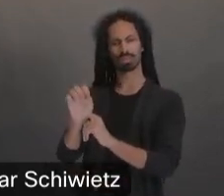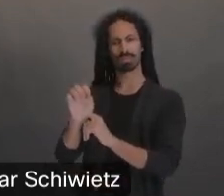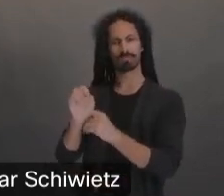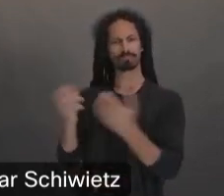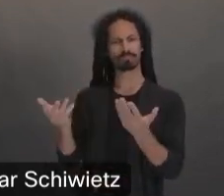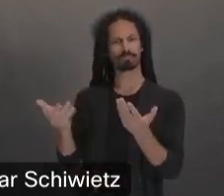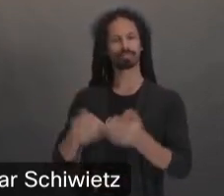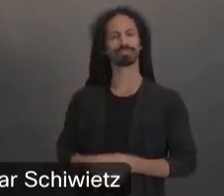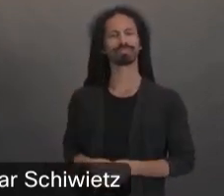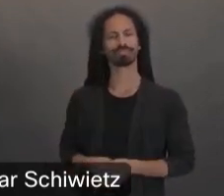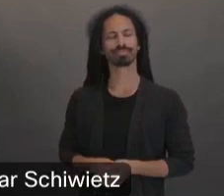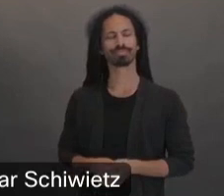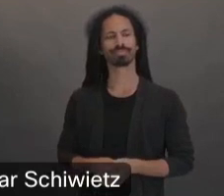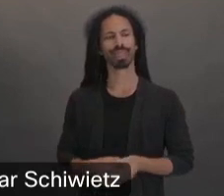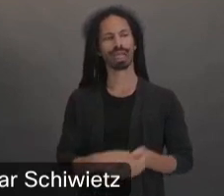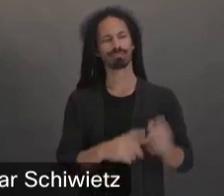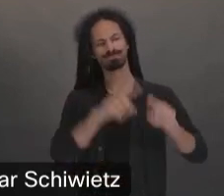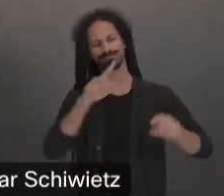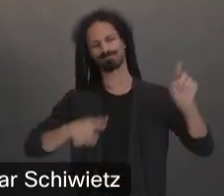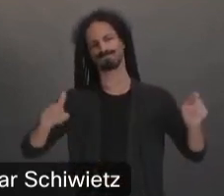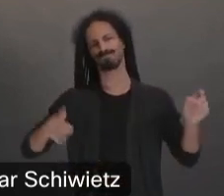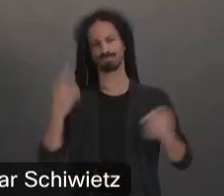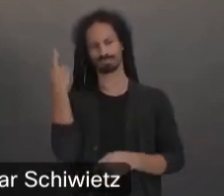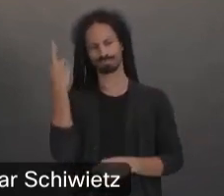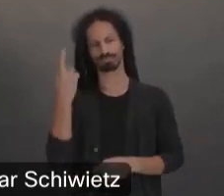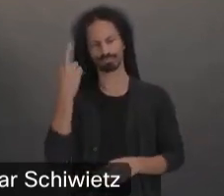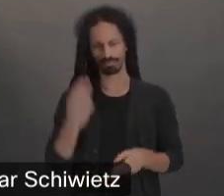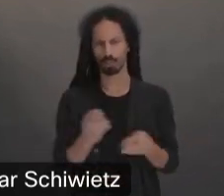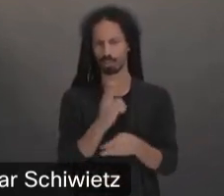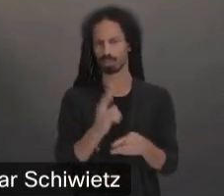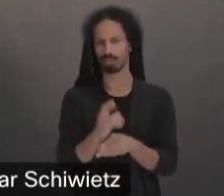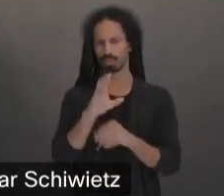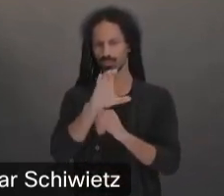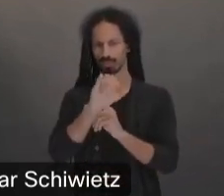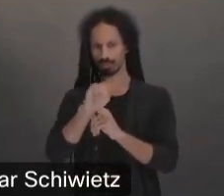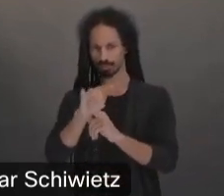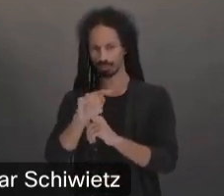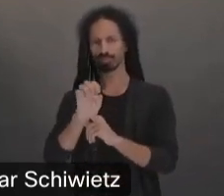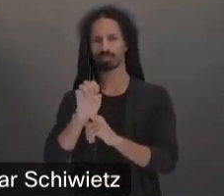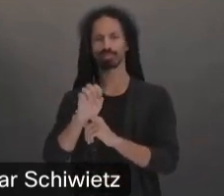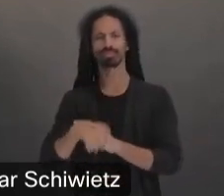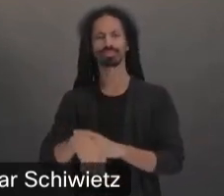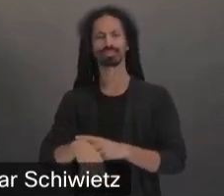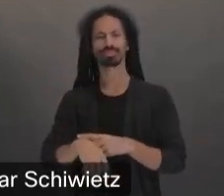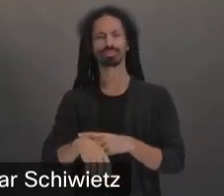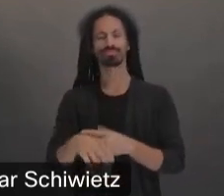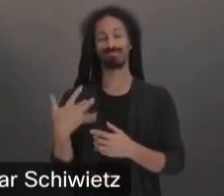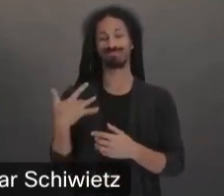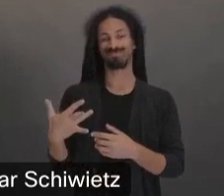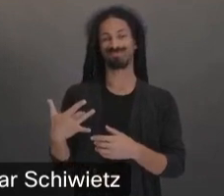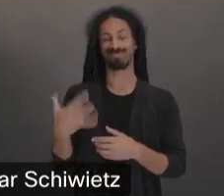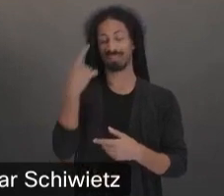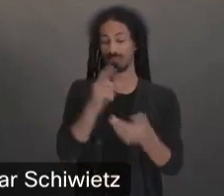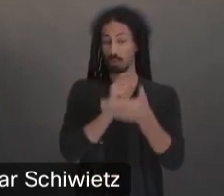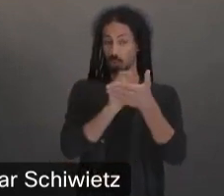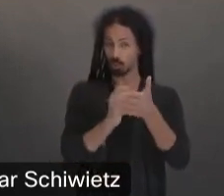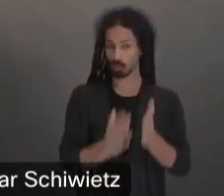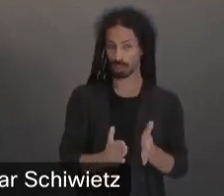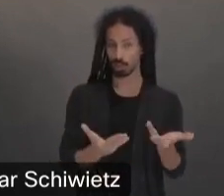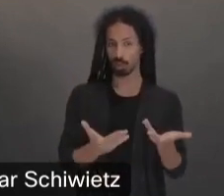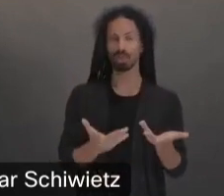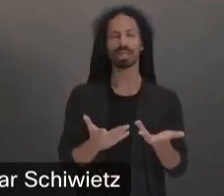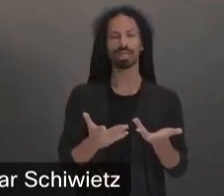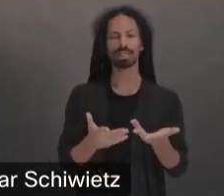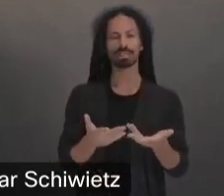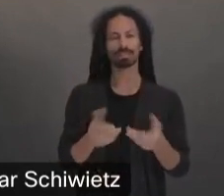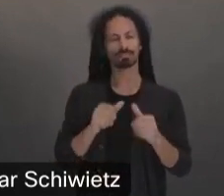There's different reasons for why we cite, and predominantly it's to meet academic integrity expectations as